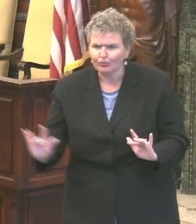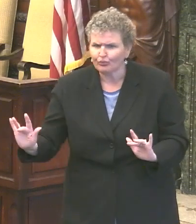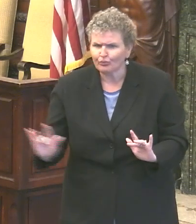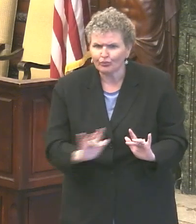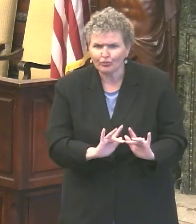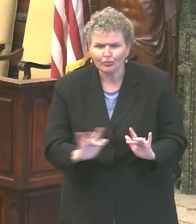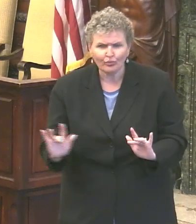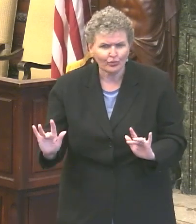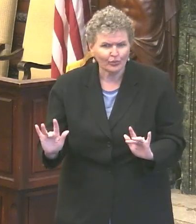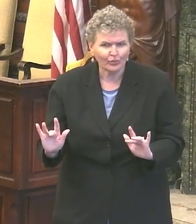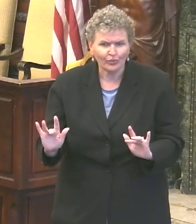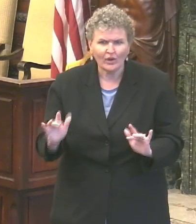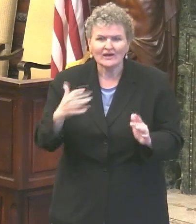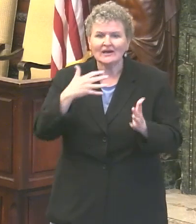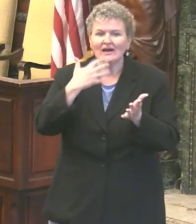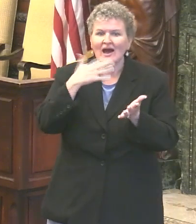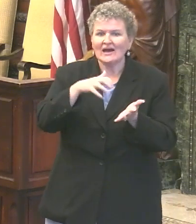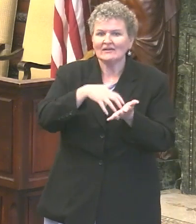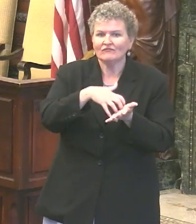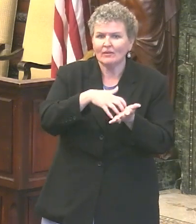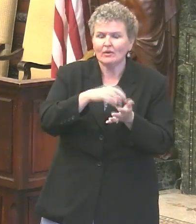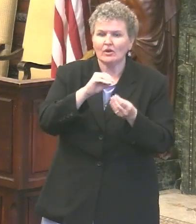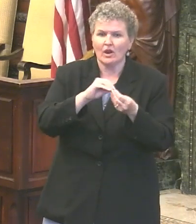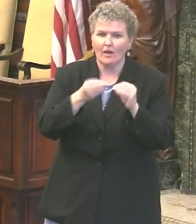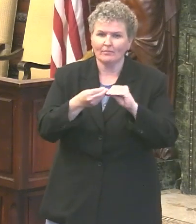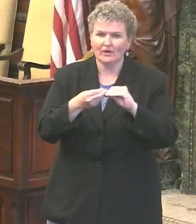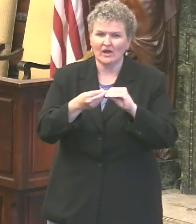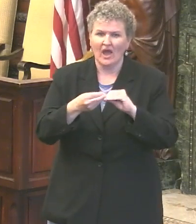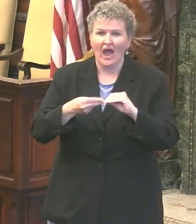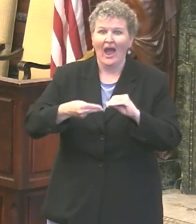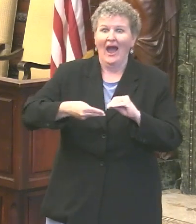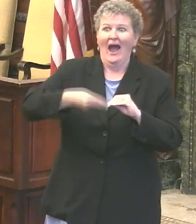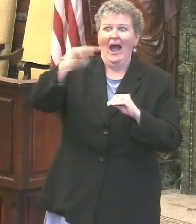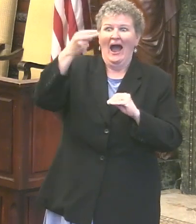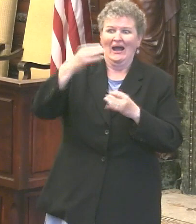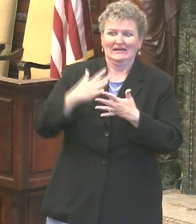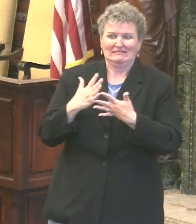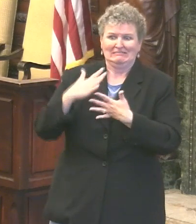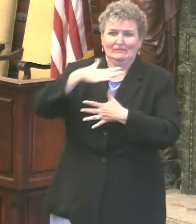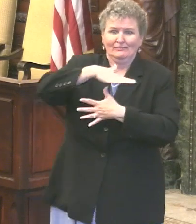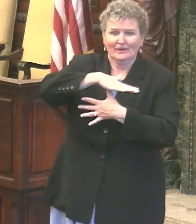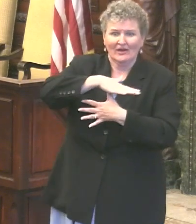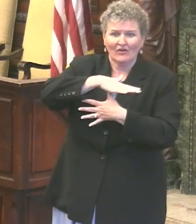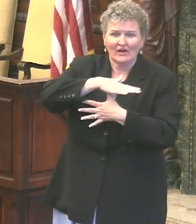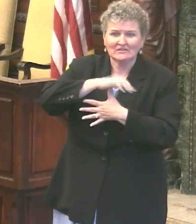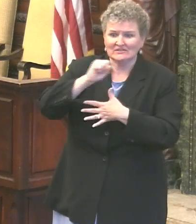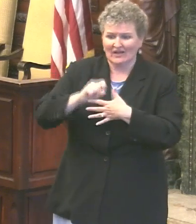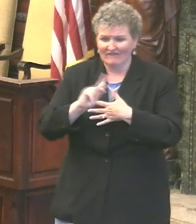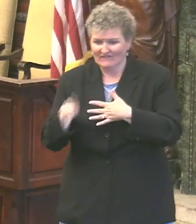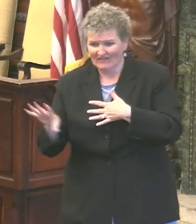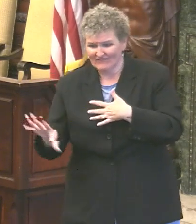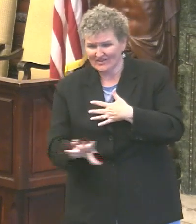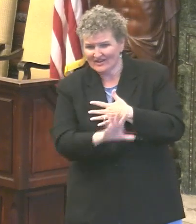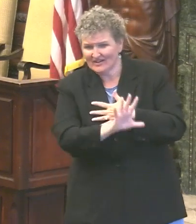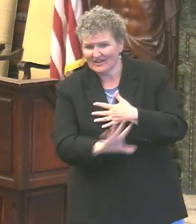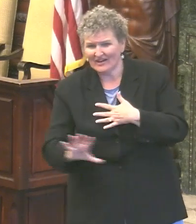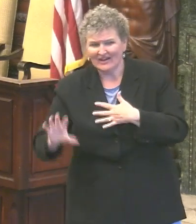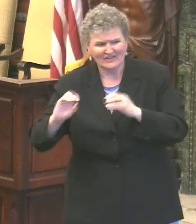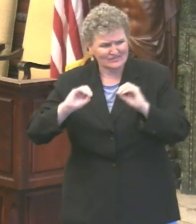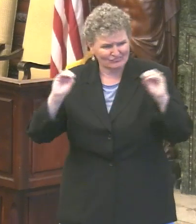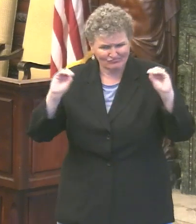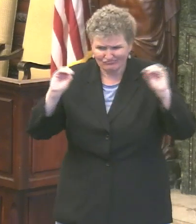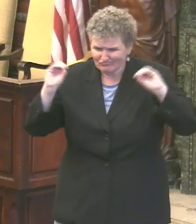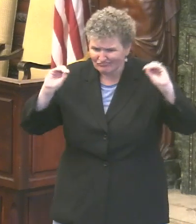vulnerability index has identified areas in South Philly as high priority areas for intervention. So how did the city